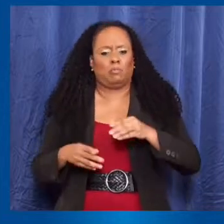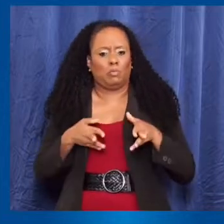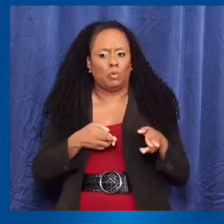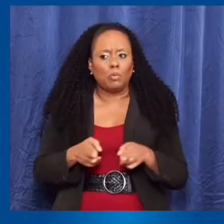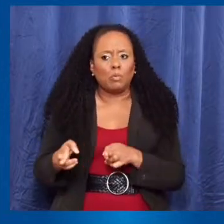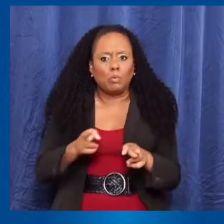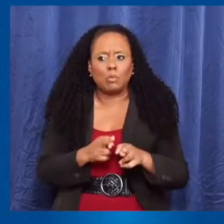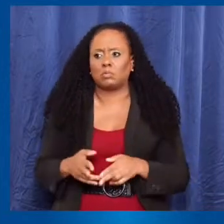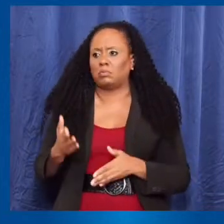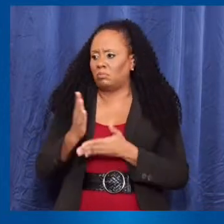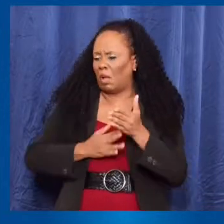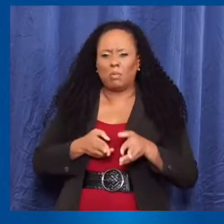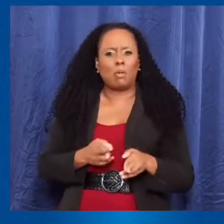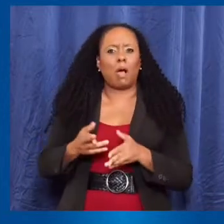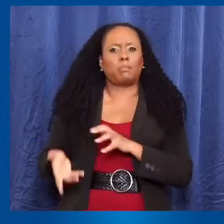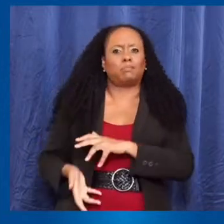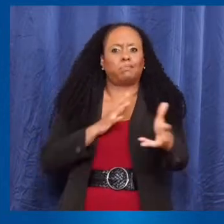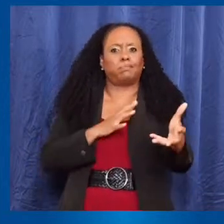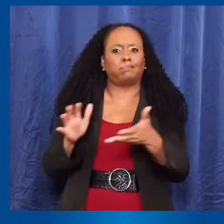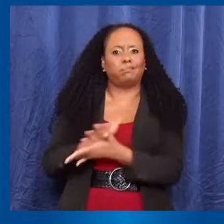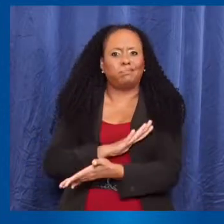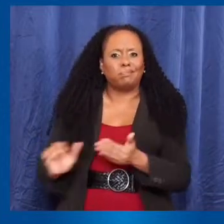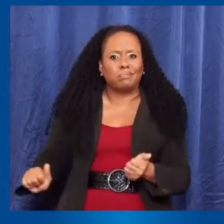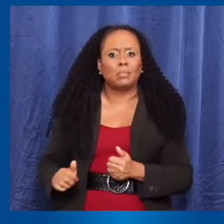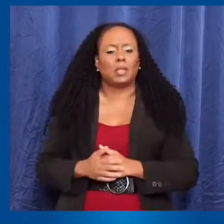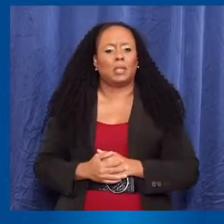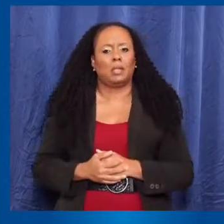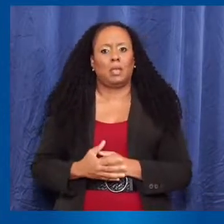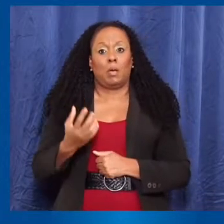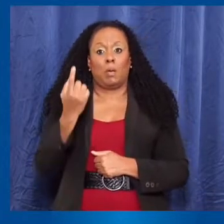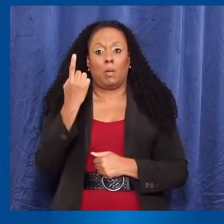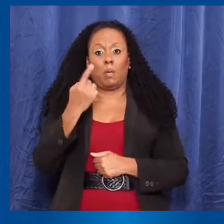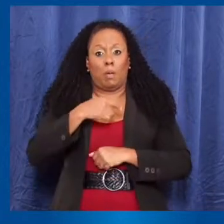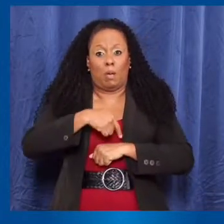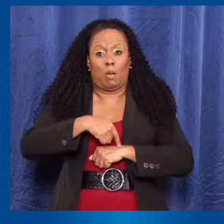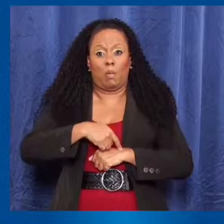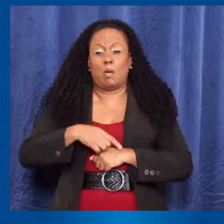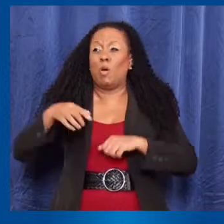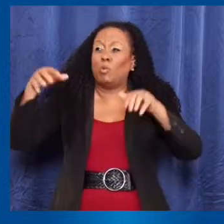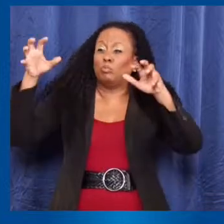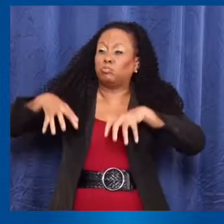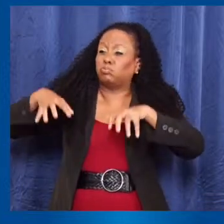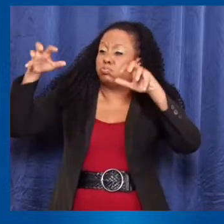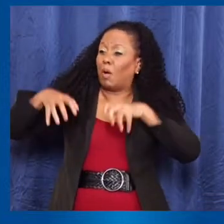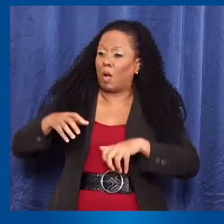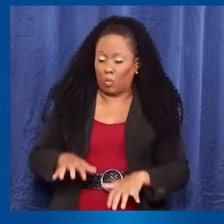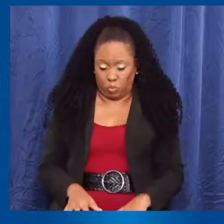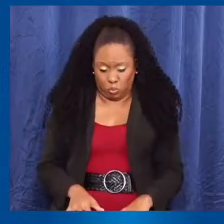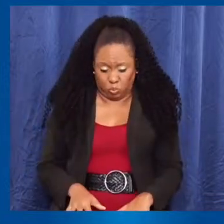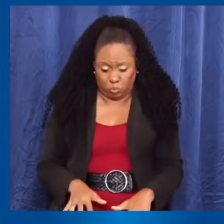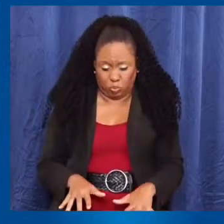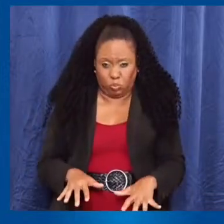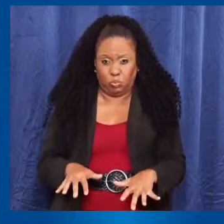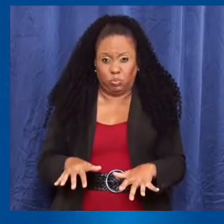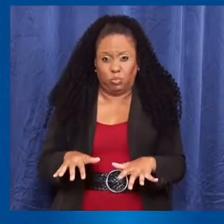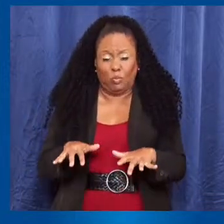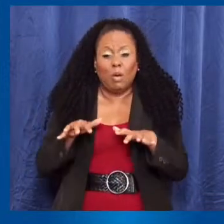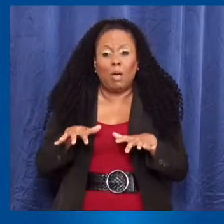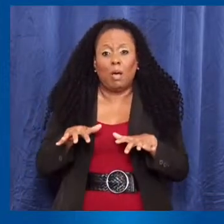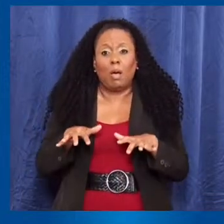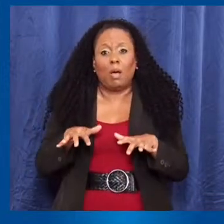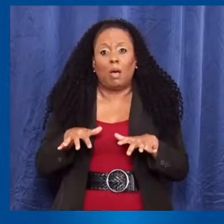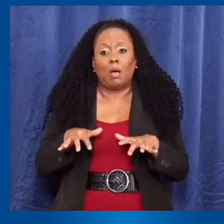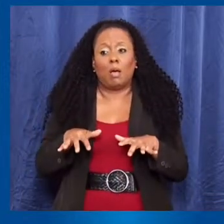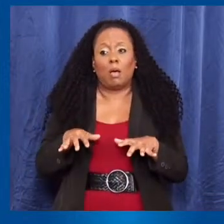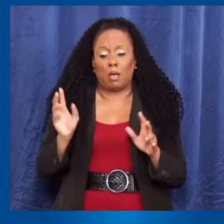damaged and destroyed at a flood on a Saturday in St. Lucie, at a time when that parish, the residents